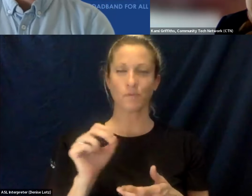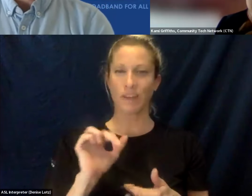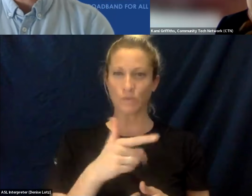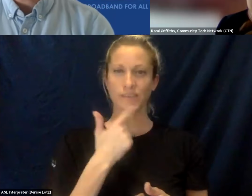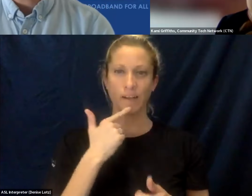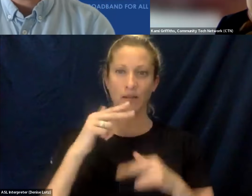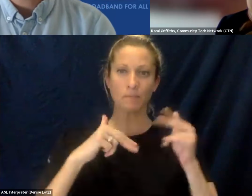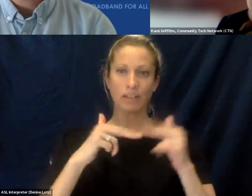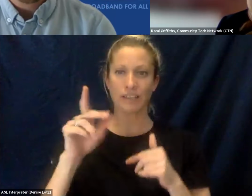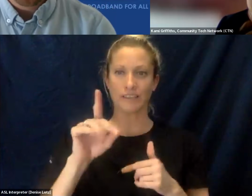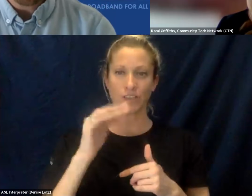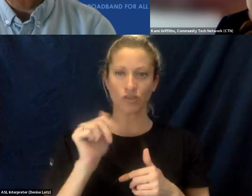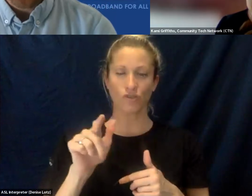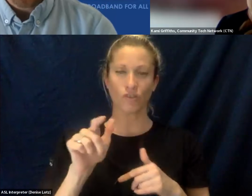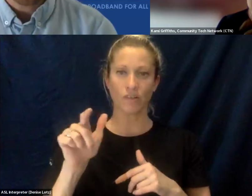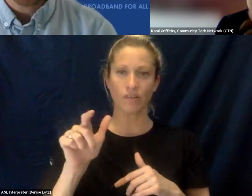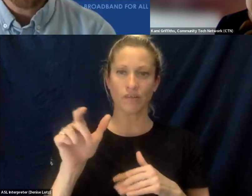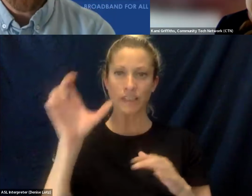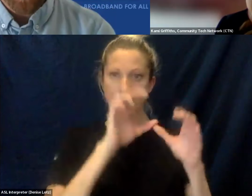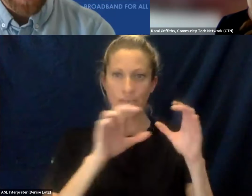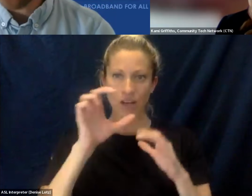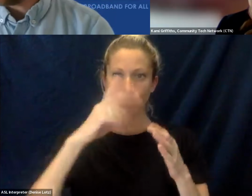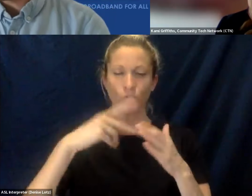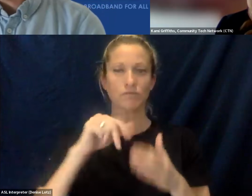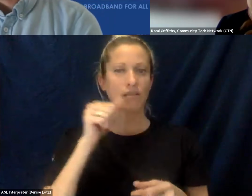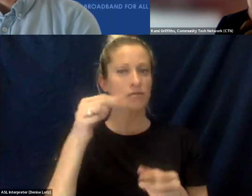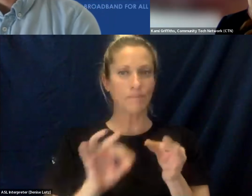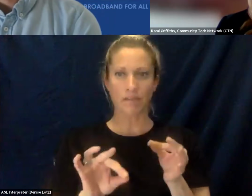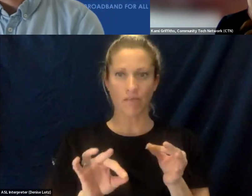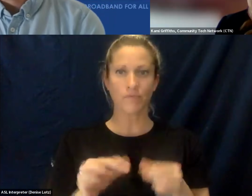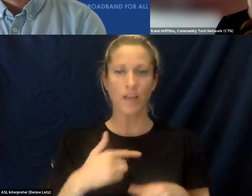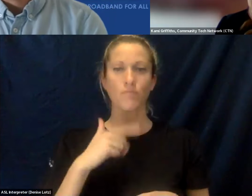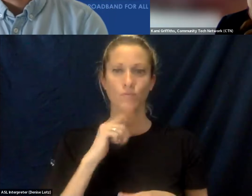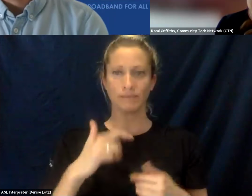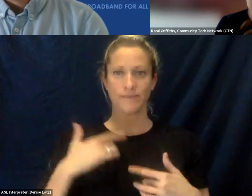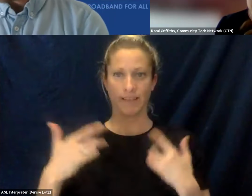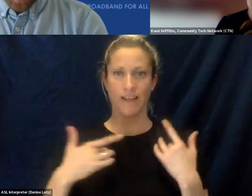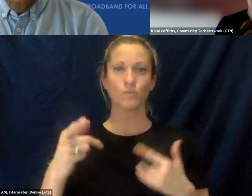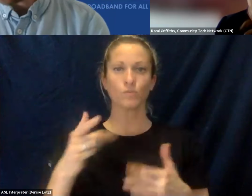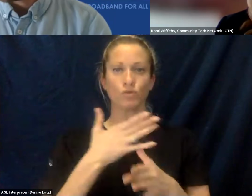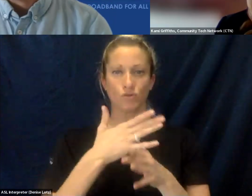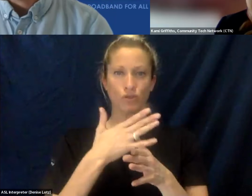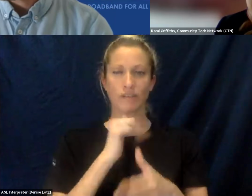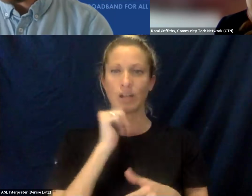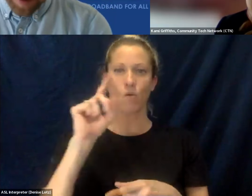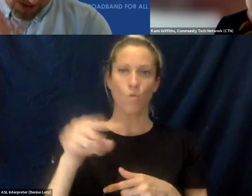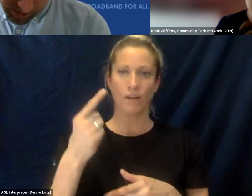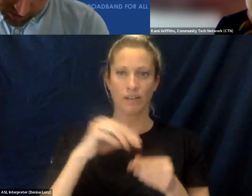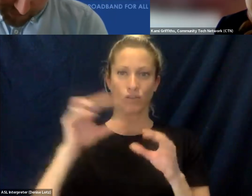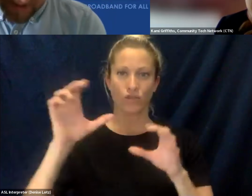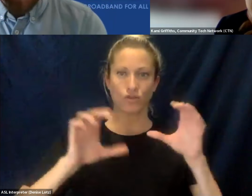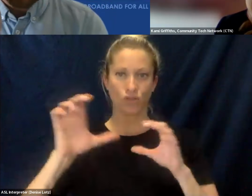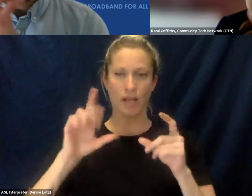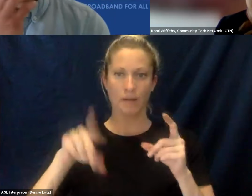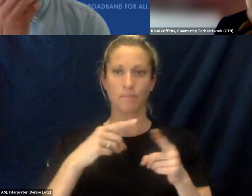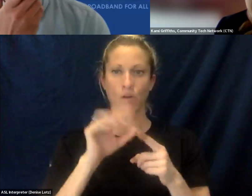said, building a digital navigation program is not a simple one. And so I'm really excited that you shared, not just in the chat about